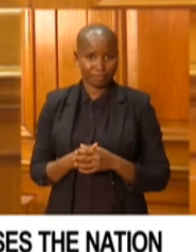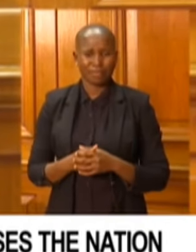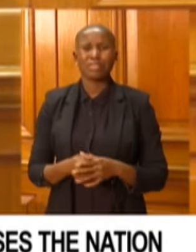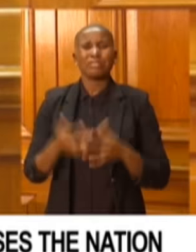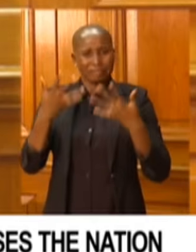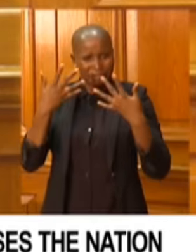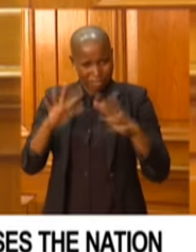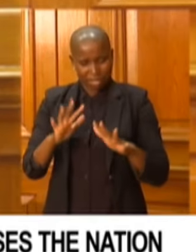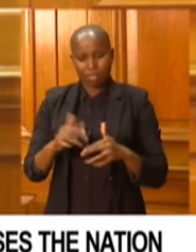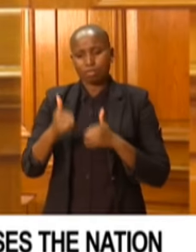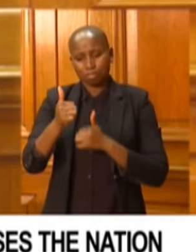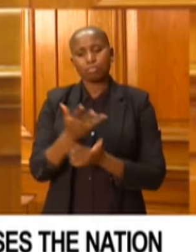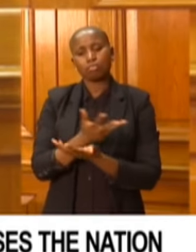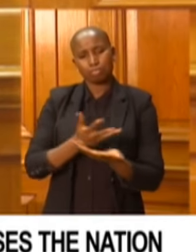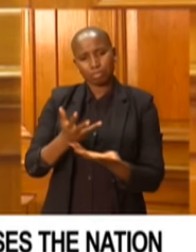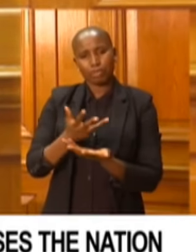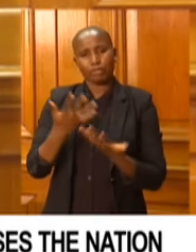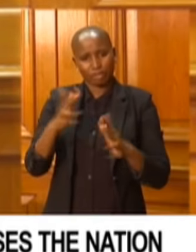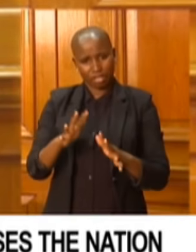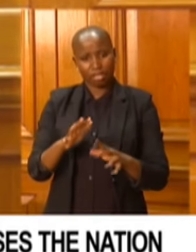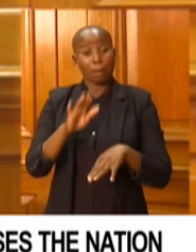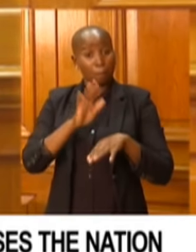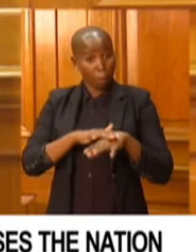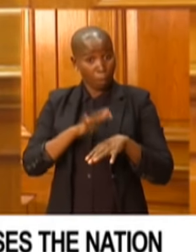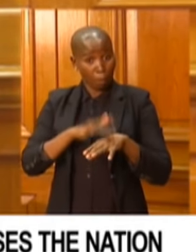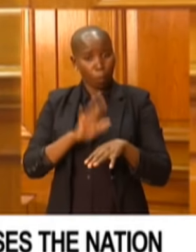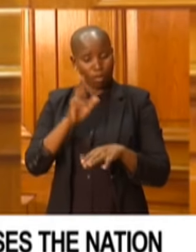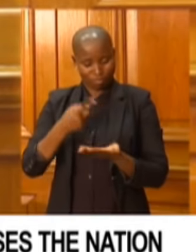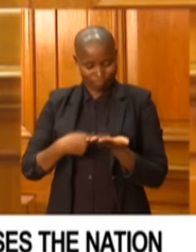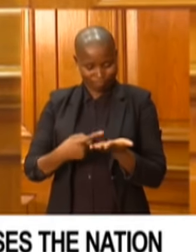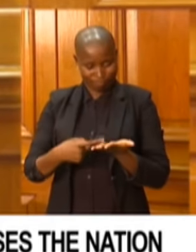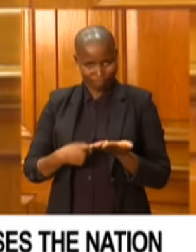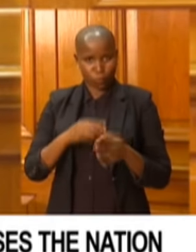religious leaders, and we will be having further discussions with them.